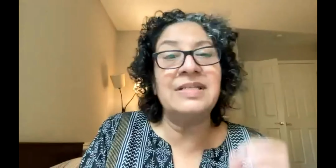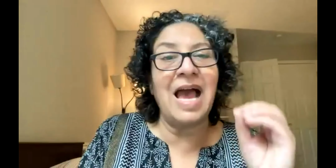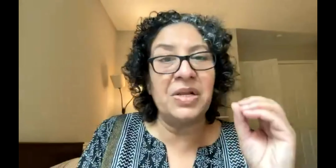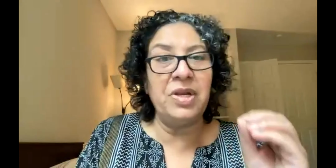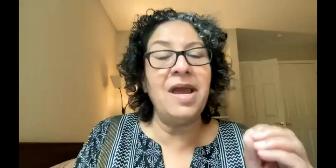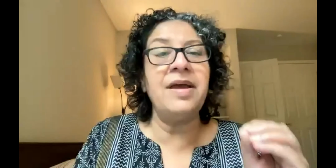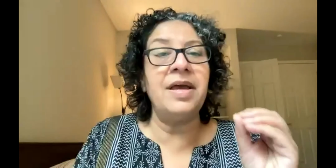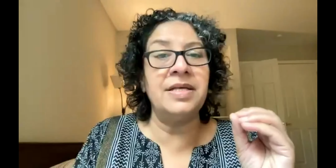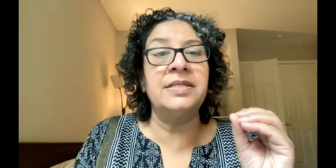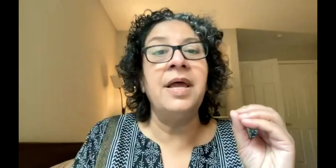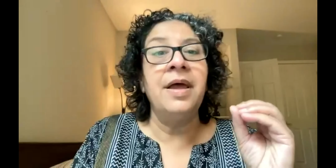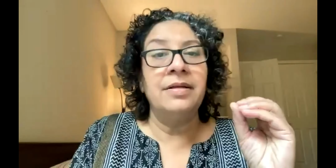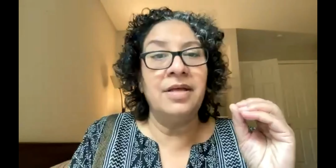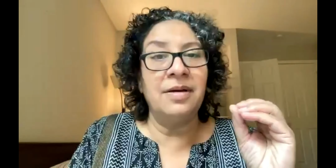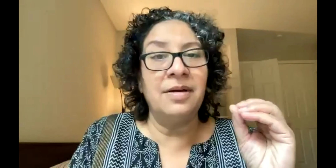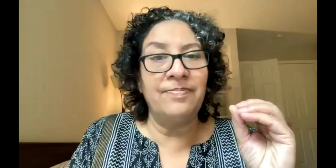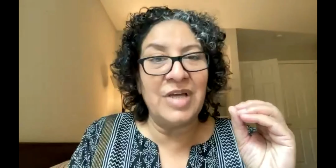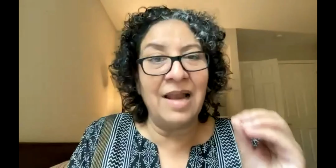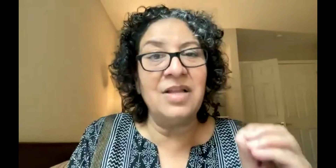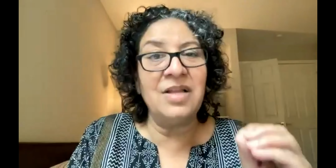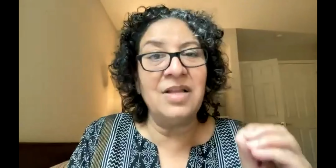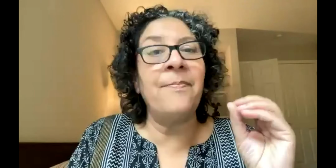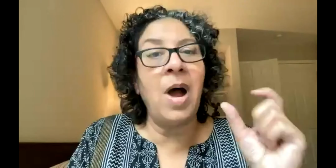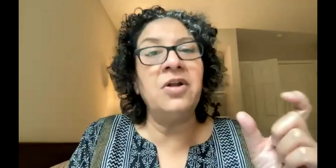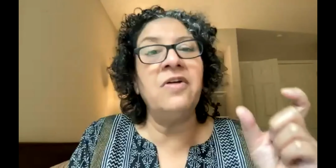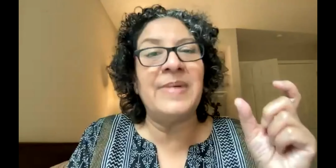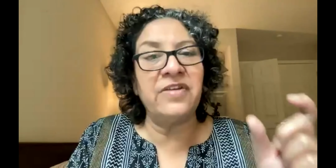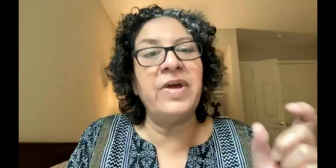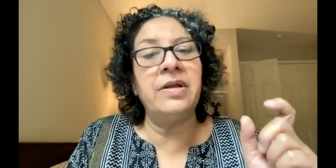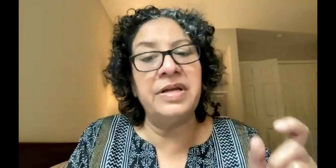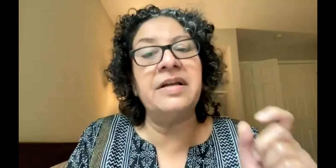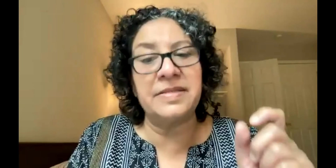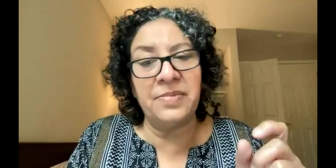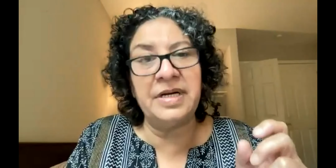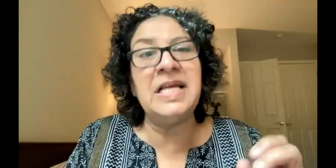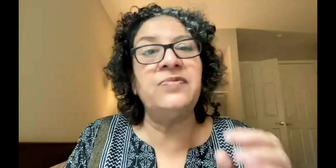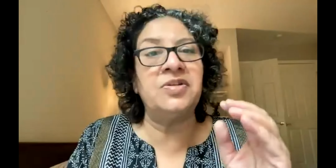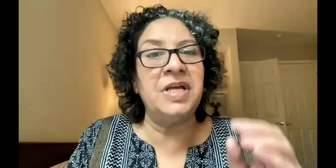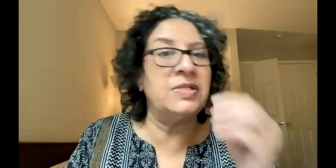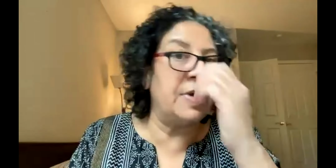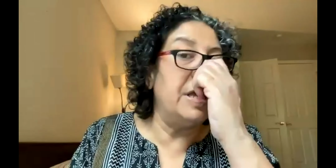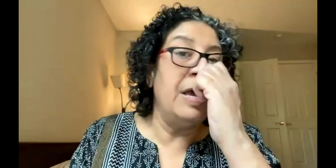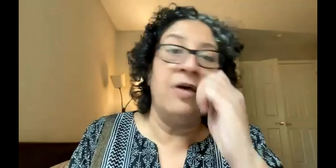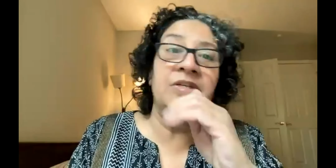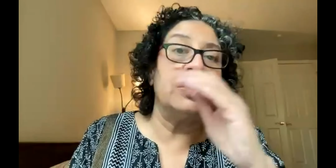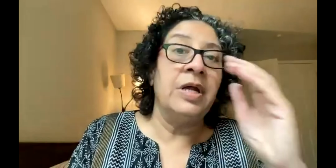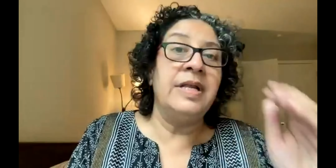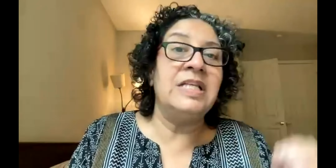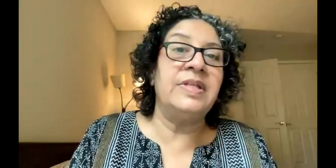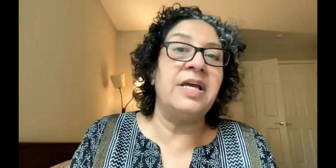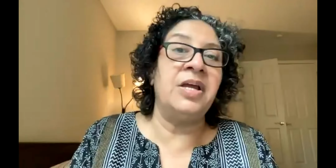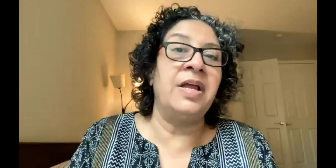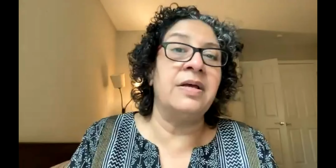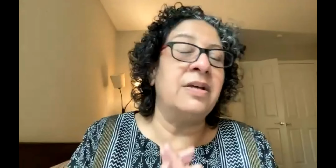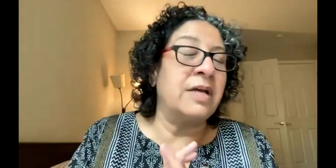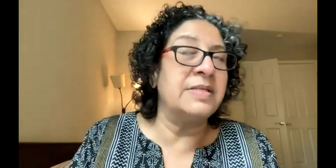So dyscalculia is the challenge, is a part of specific learning disabilities, which deals with